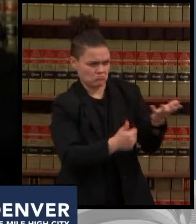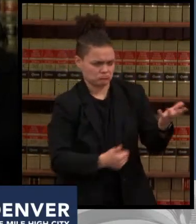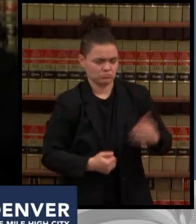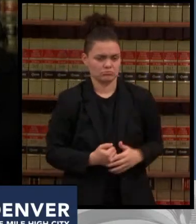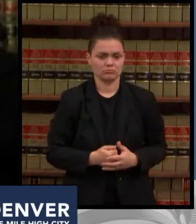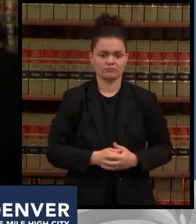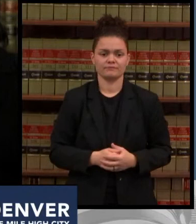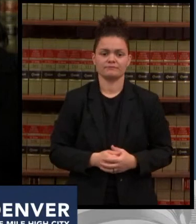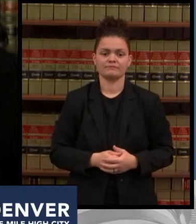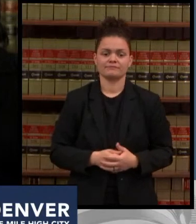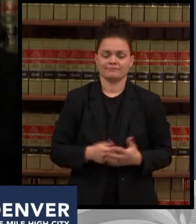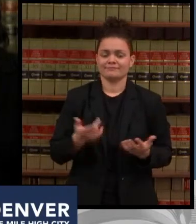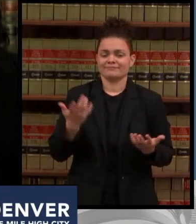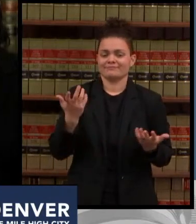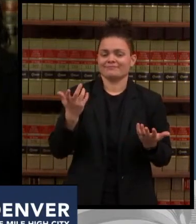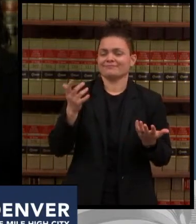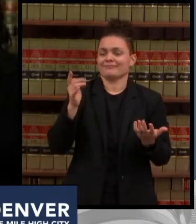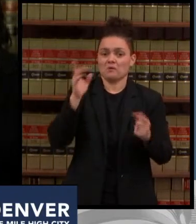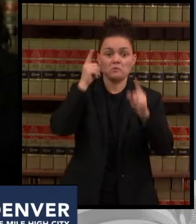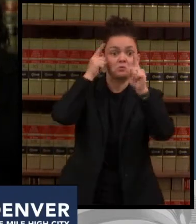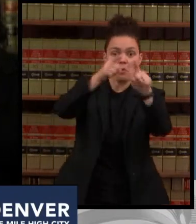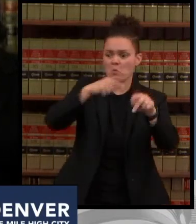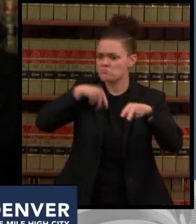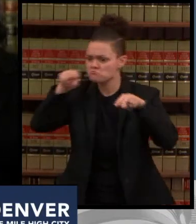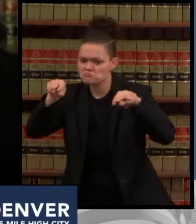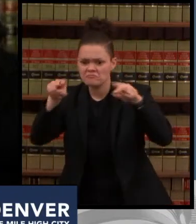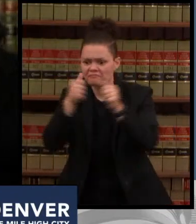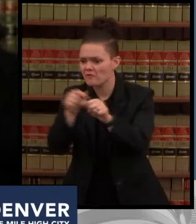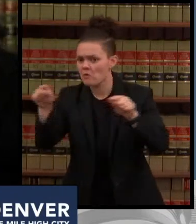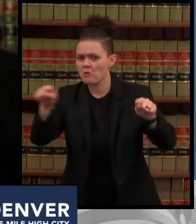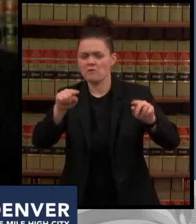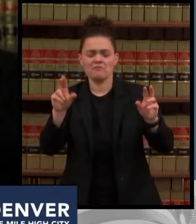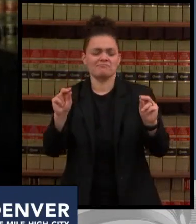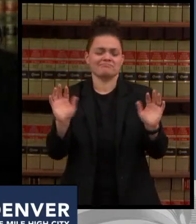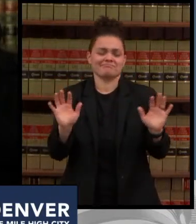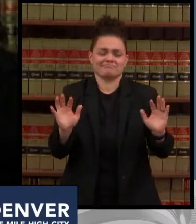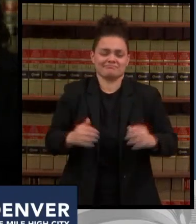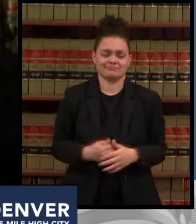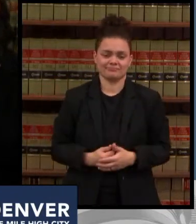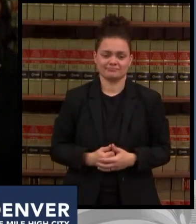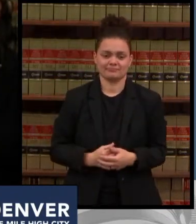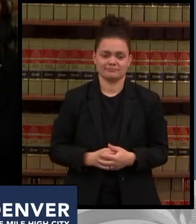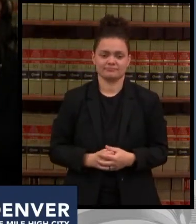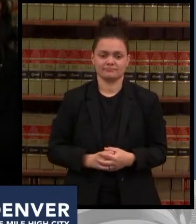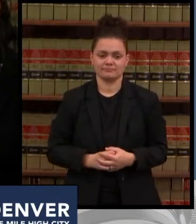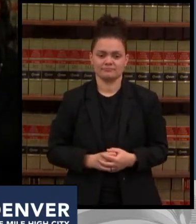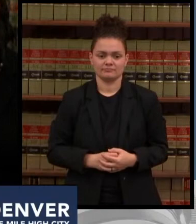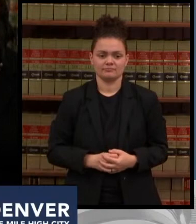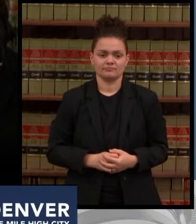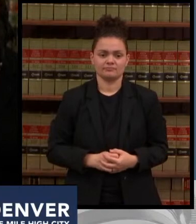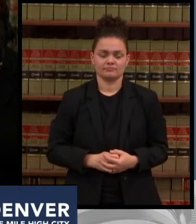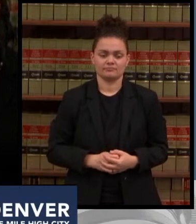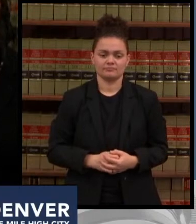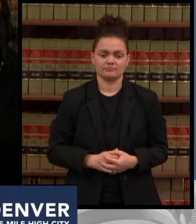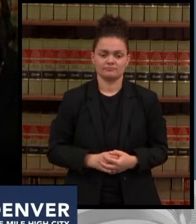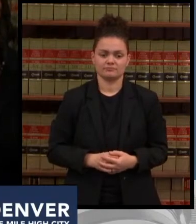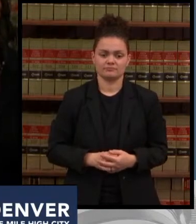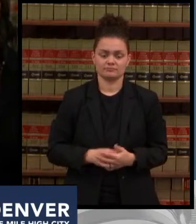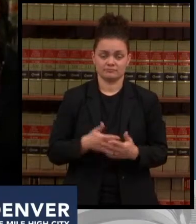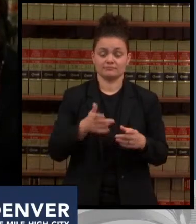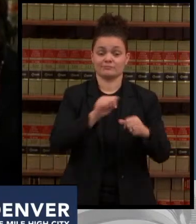of the pandemic, over 20,000 visits to provide guidance and to facilitate